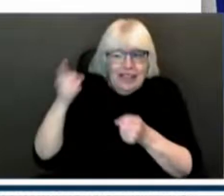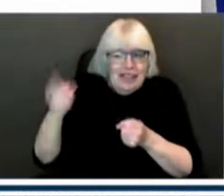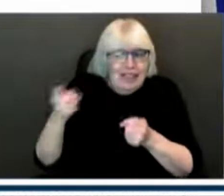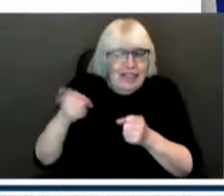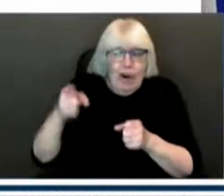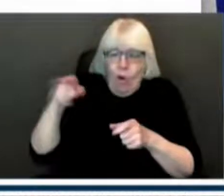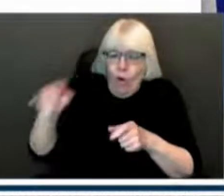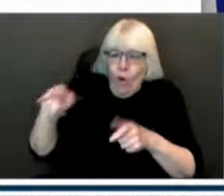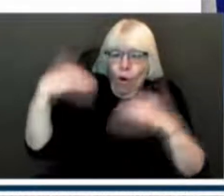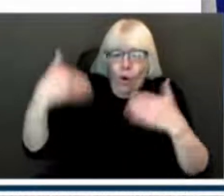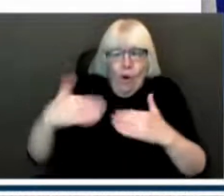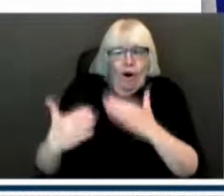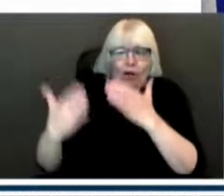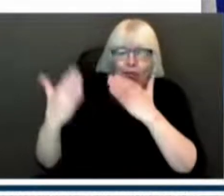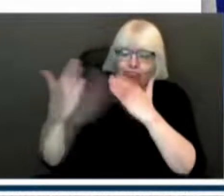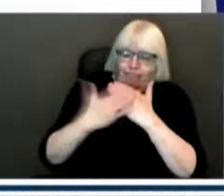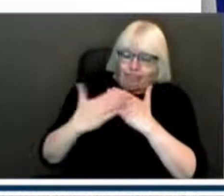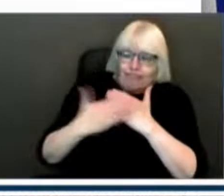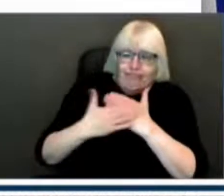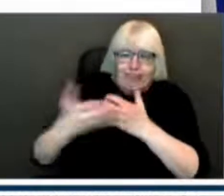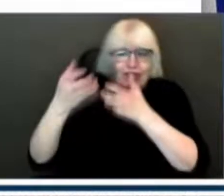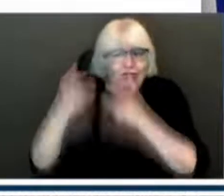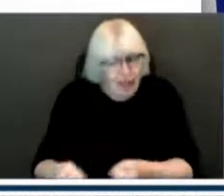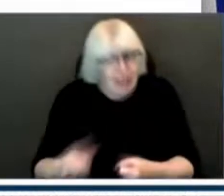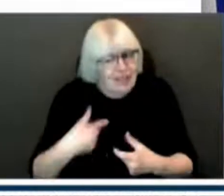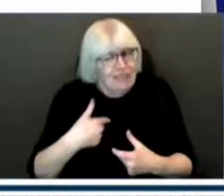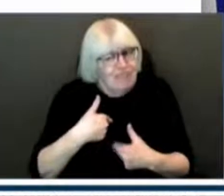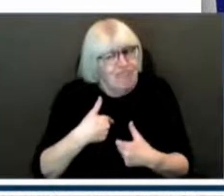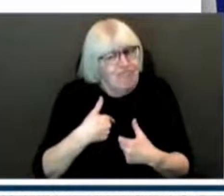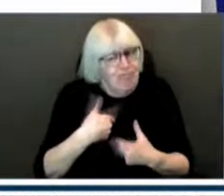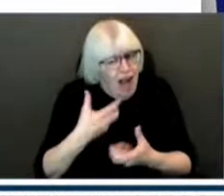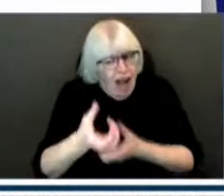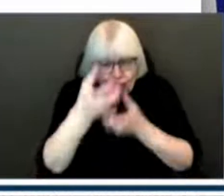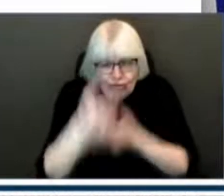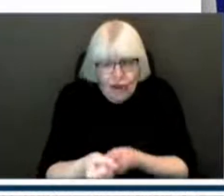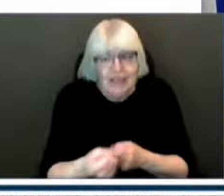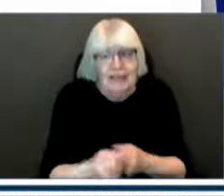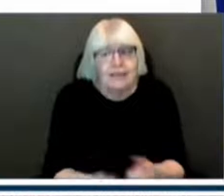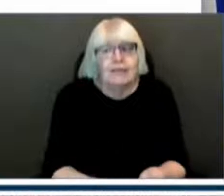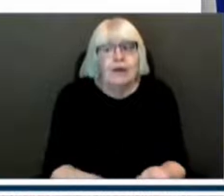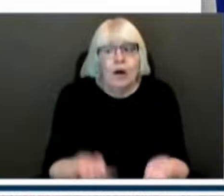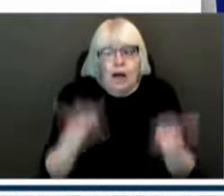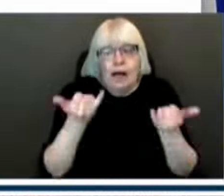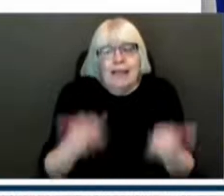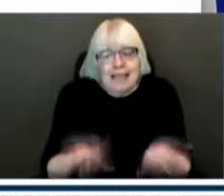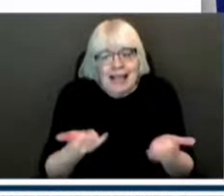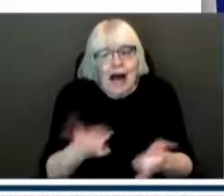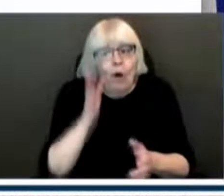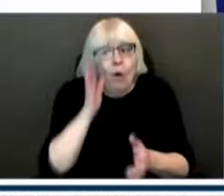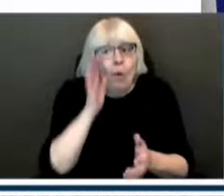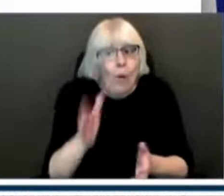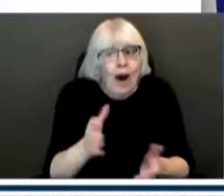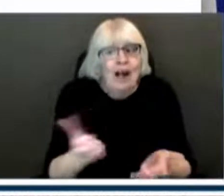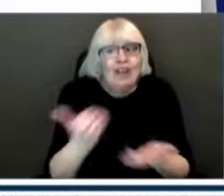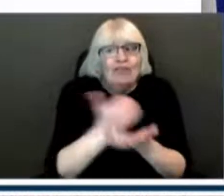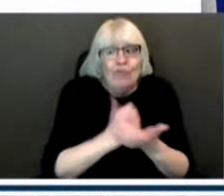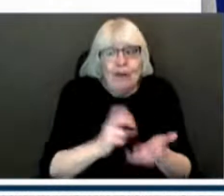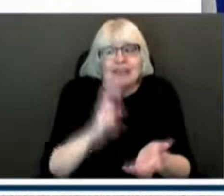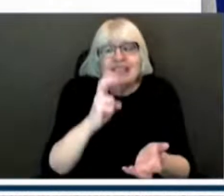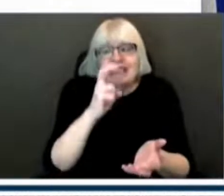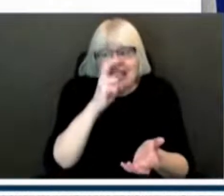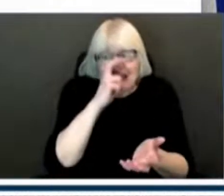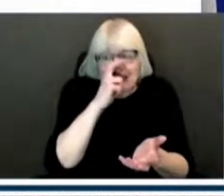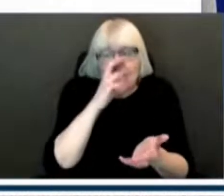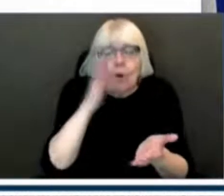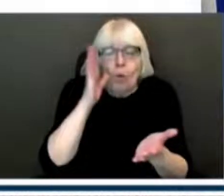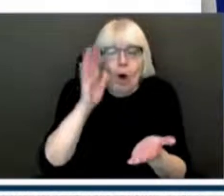do. So today we will be announcing easing of some restrictions effective February 14th. And we'll also